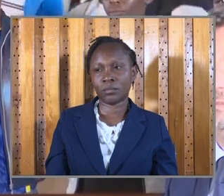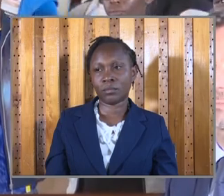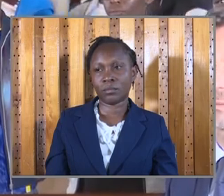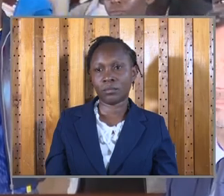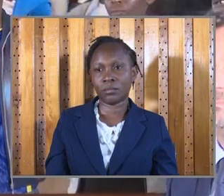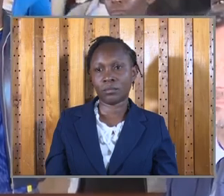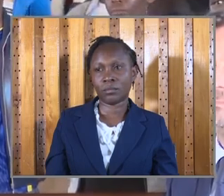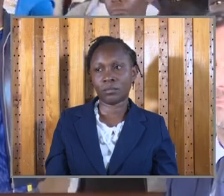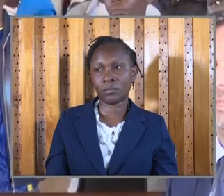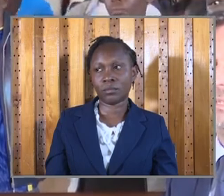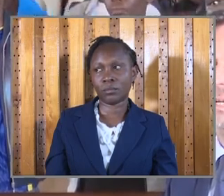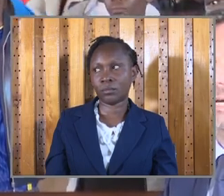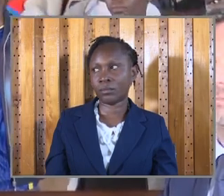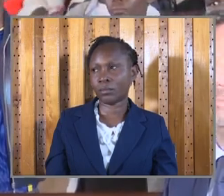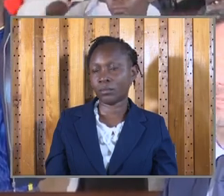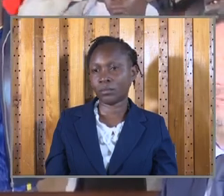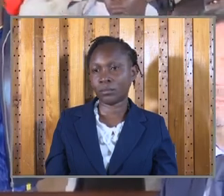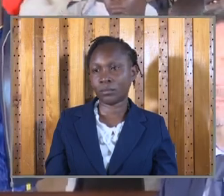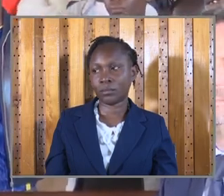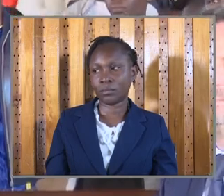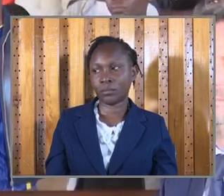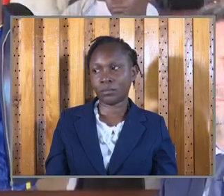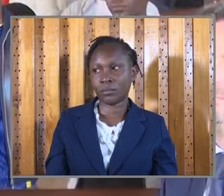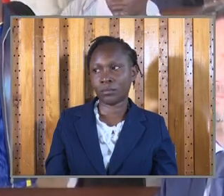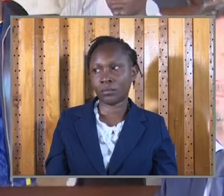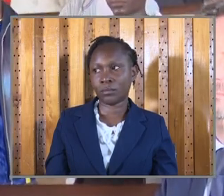Thank you very much. No, take your time. Take your time.